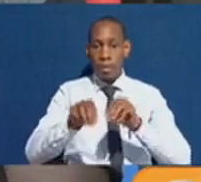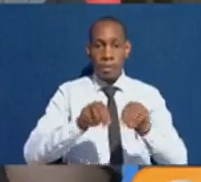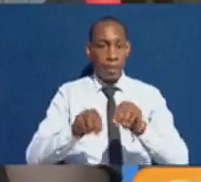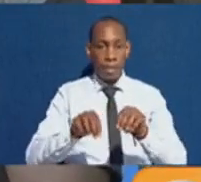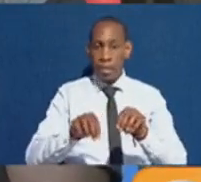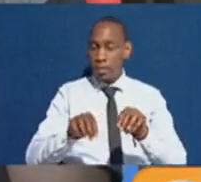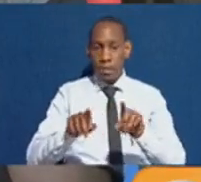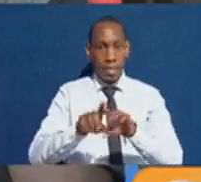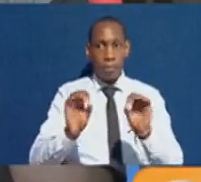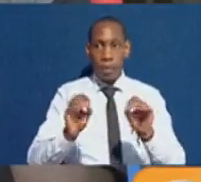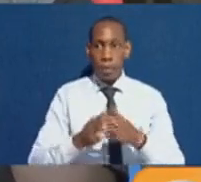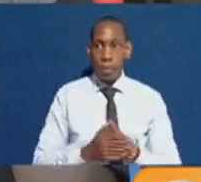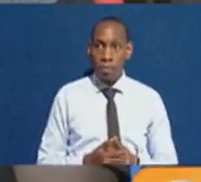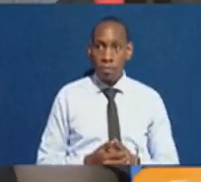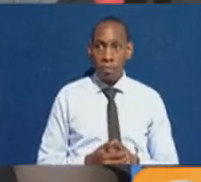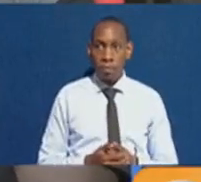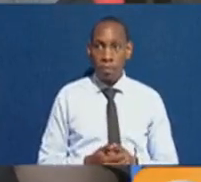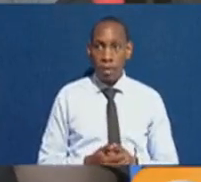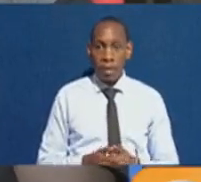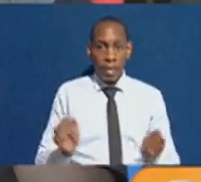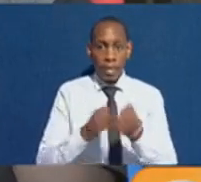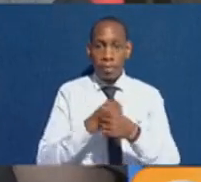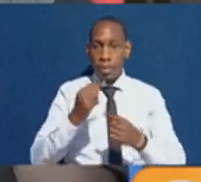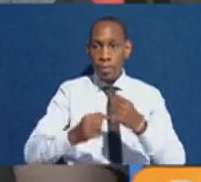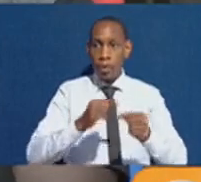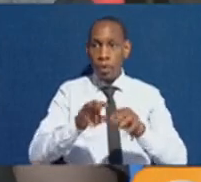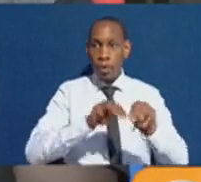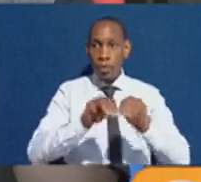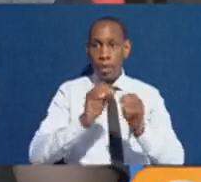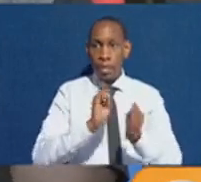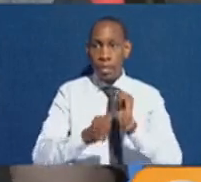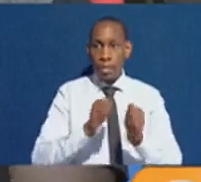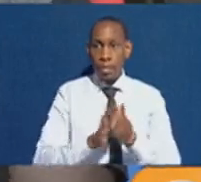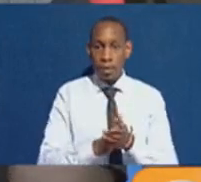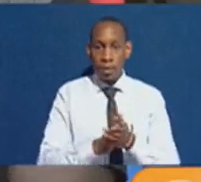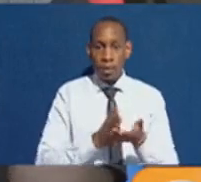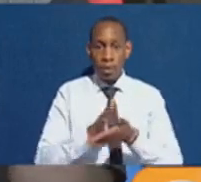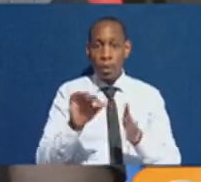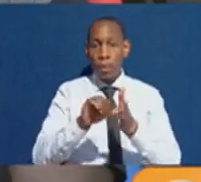crisis. We cannot continue to manage sports by crisis.